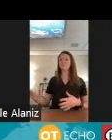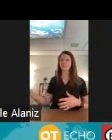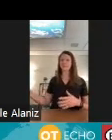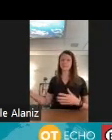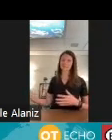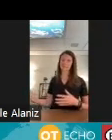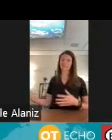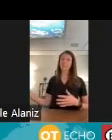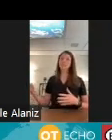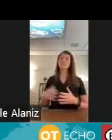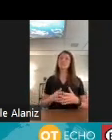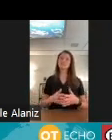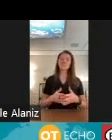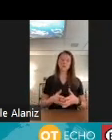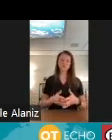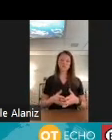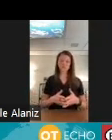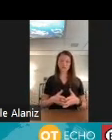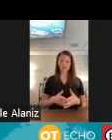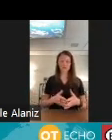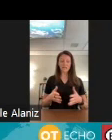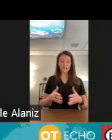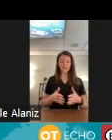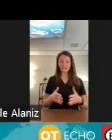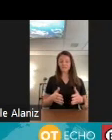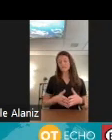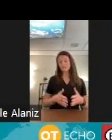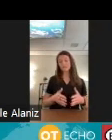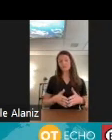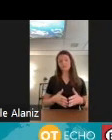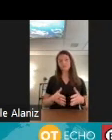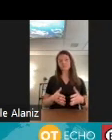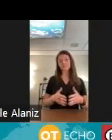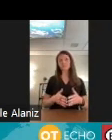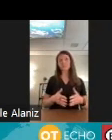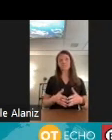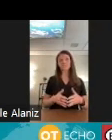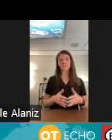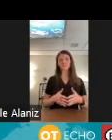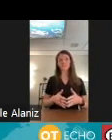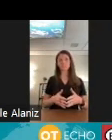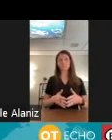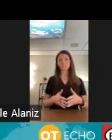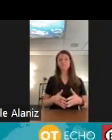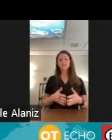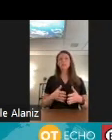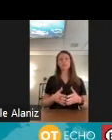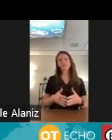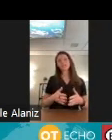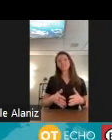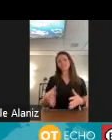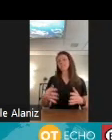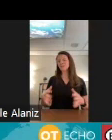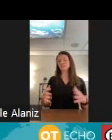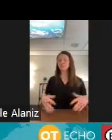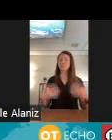any of the other skills. So if you're doing cognitive training, it has to be very specific to the skill that you want to improve, and